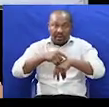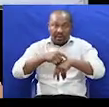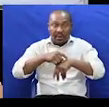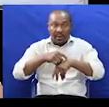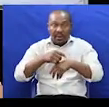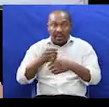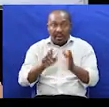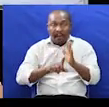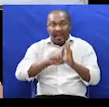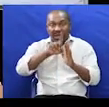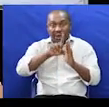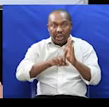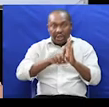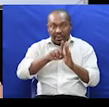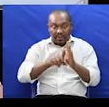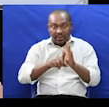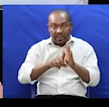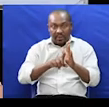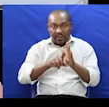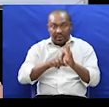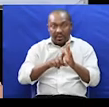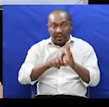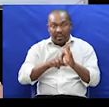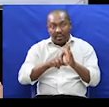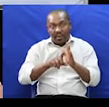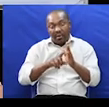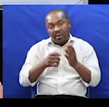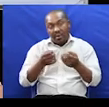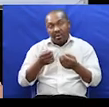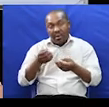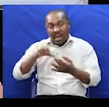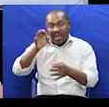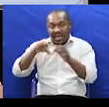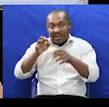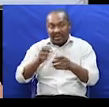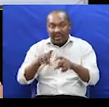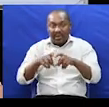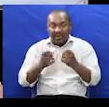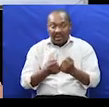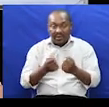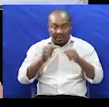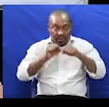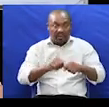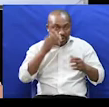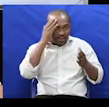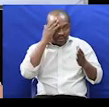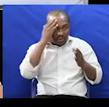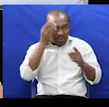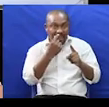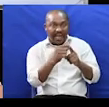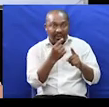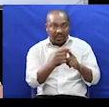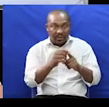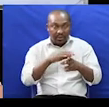see how do we use them, we need to know what is the standard solution. There are some terms that is used